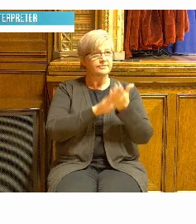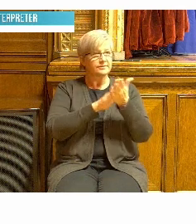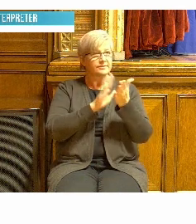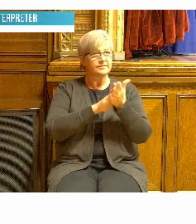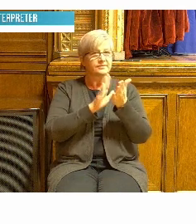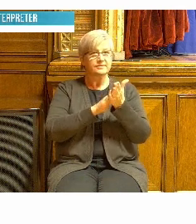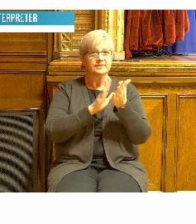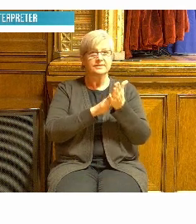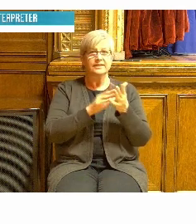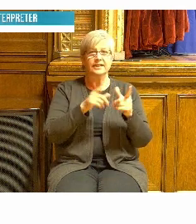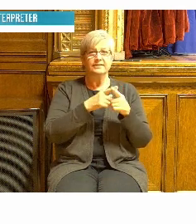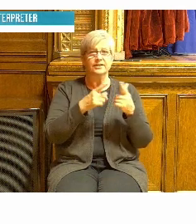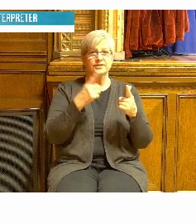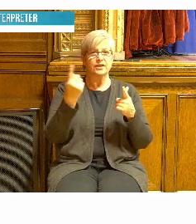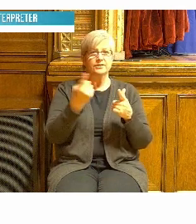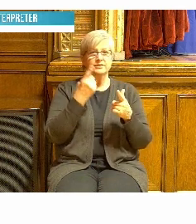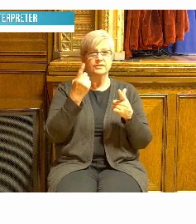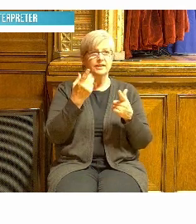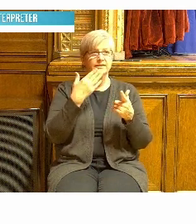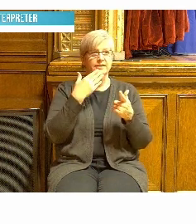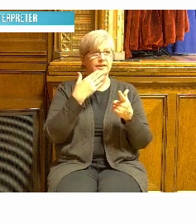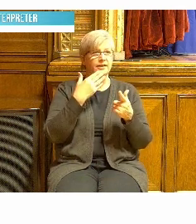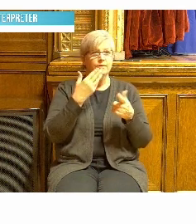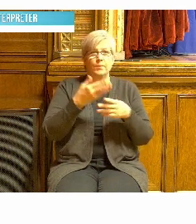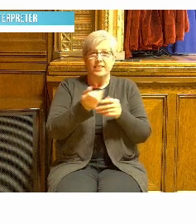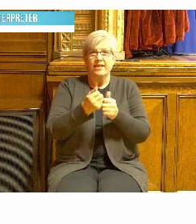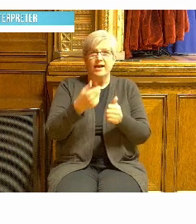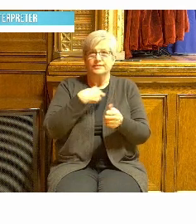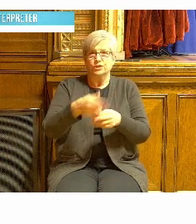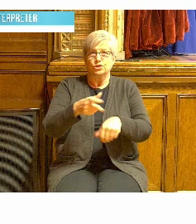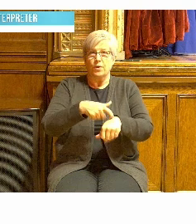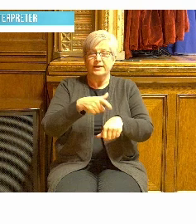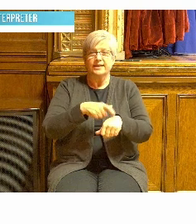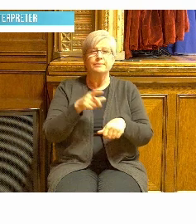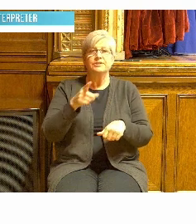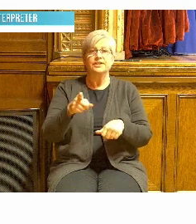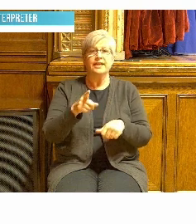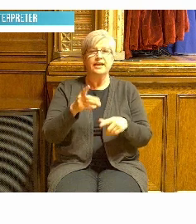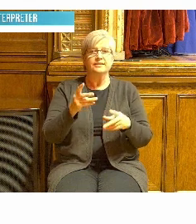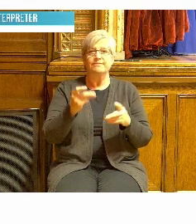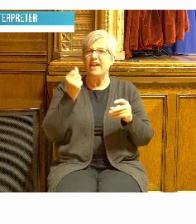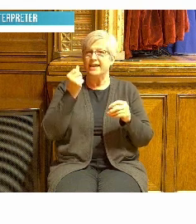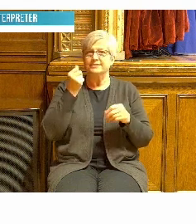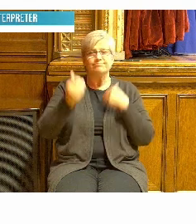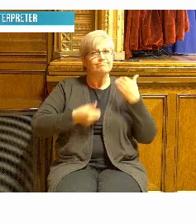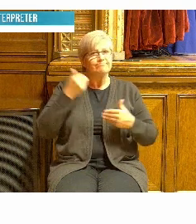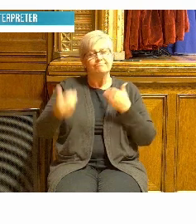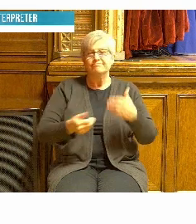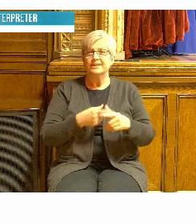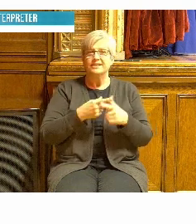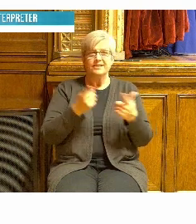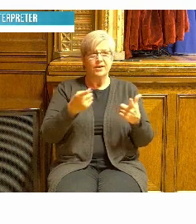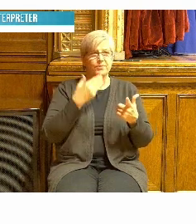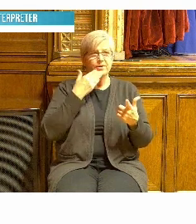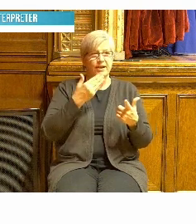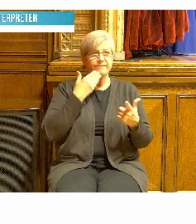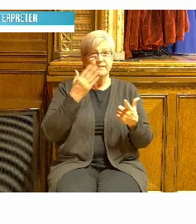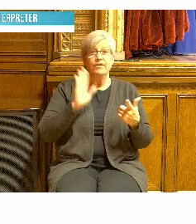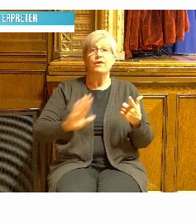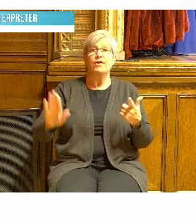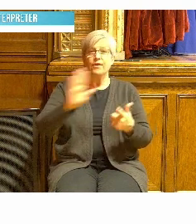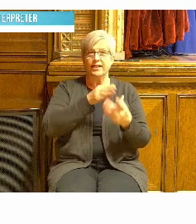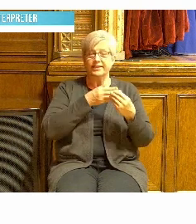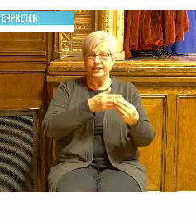of applause. She's only been with us for a short time, and she has moved fast and forward, and so we're grateful for